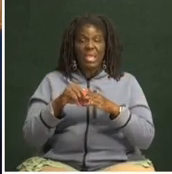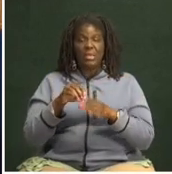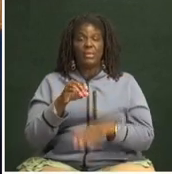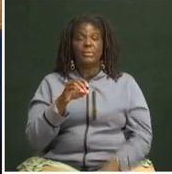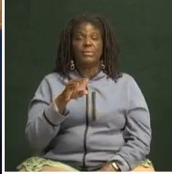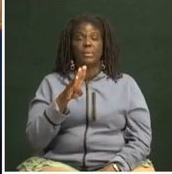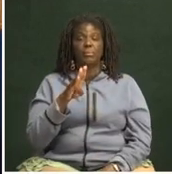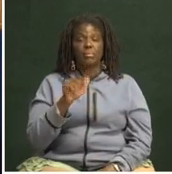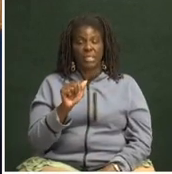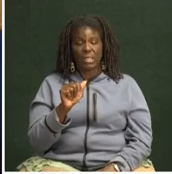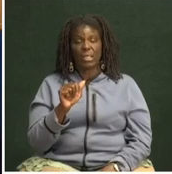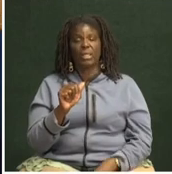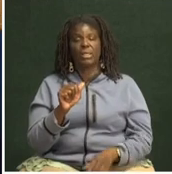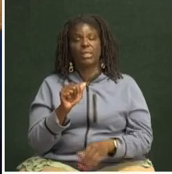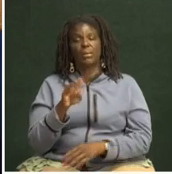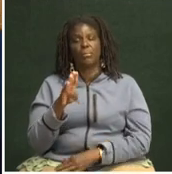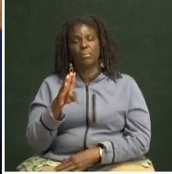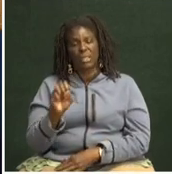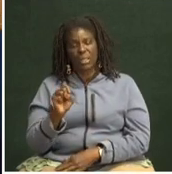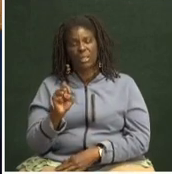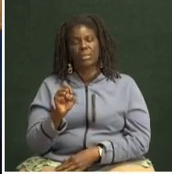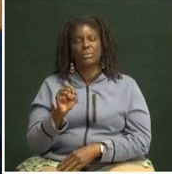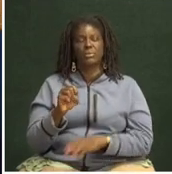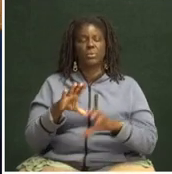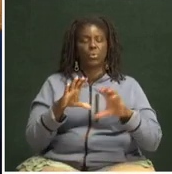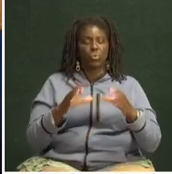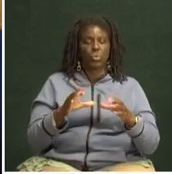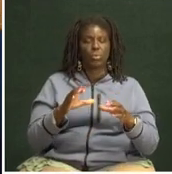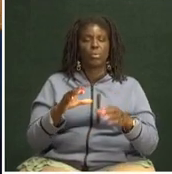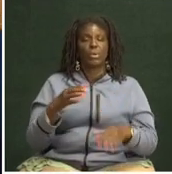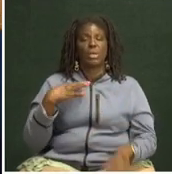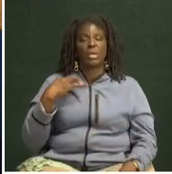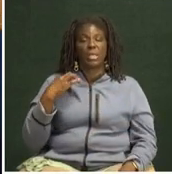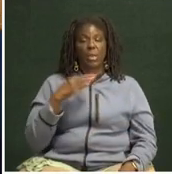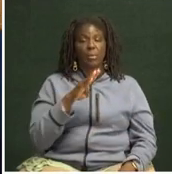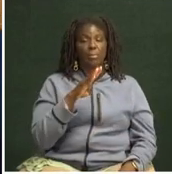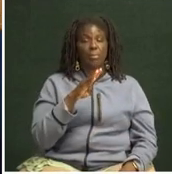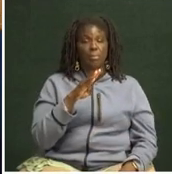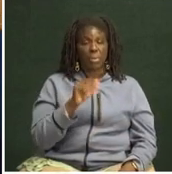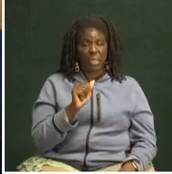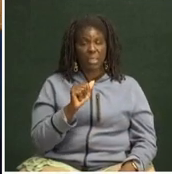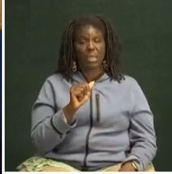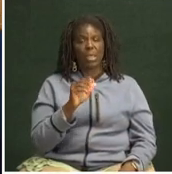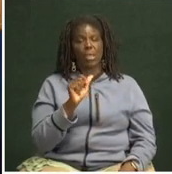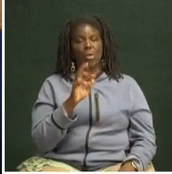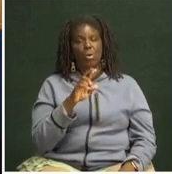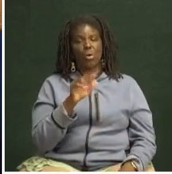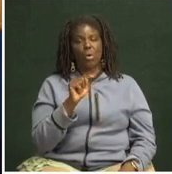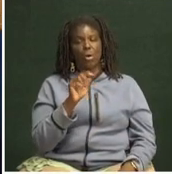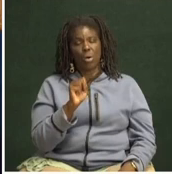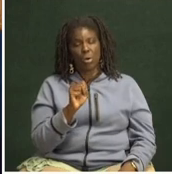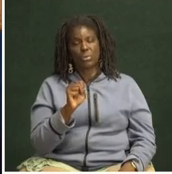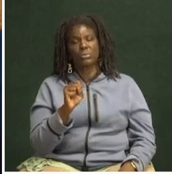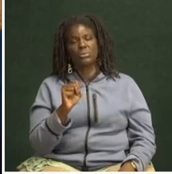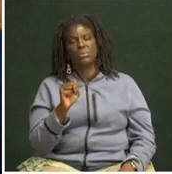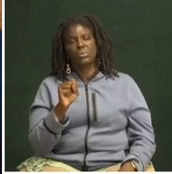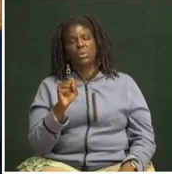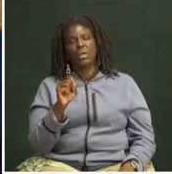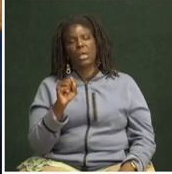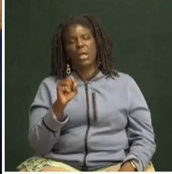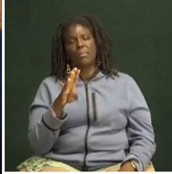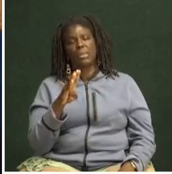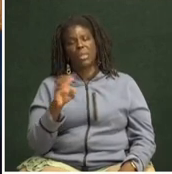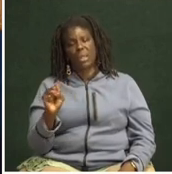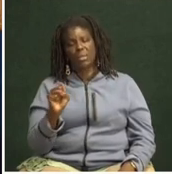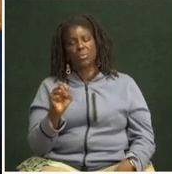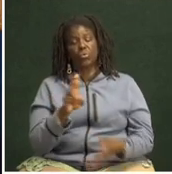body. Candidates eligible for the degree of Bachelor of Arts and Bachelor of Science receiving university